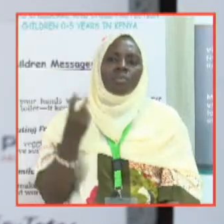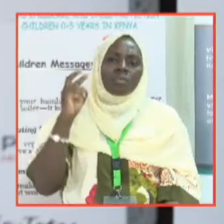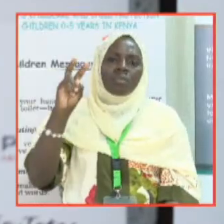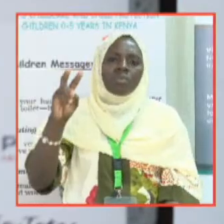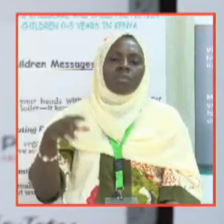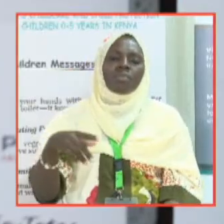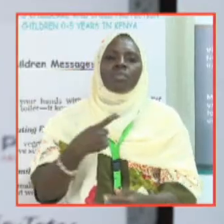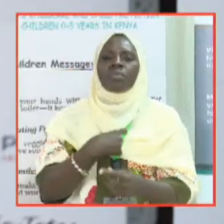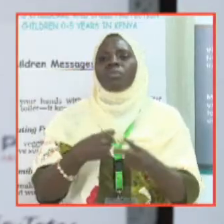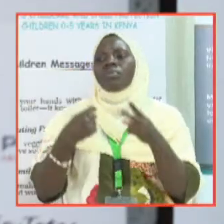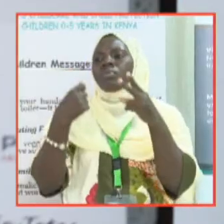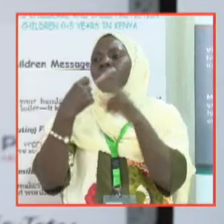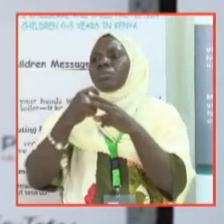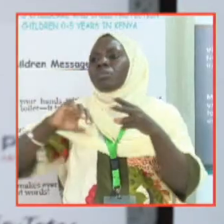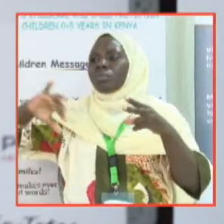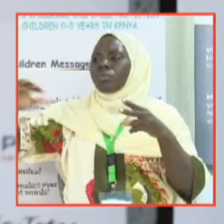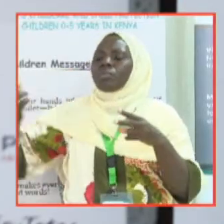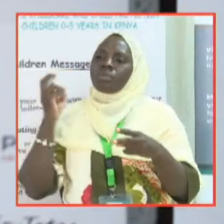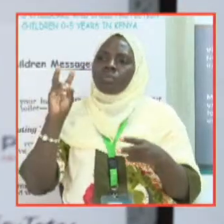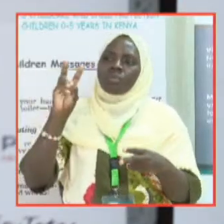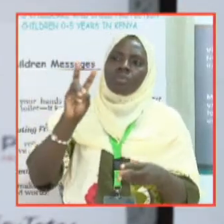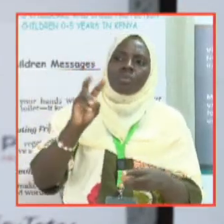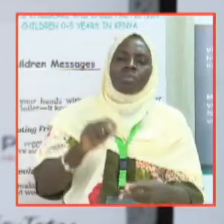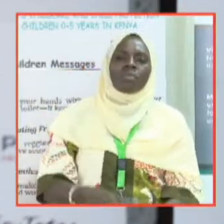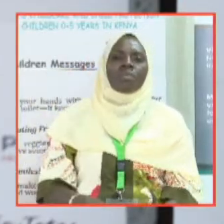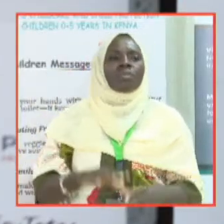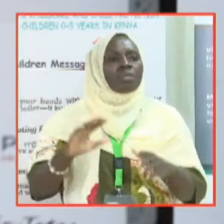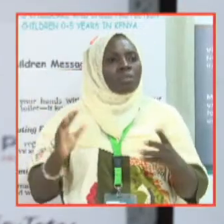where we went, how is implementation?